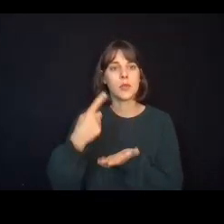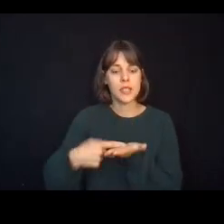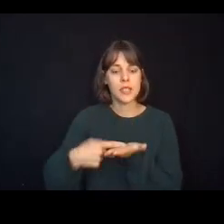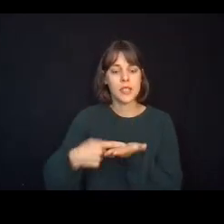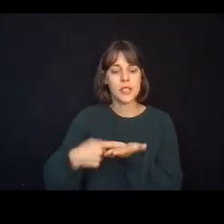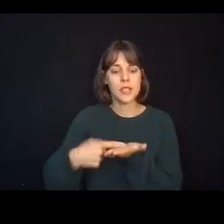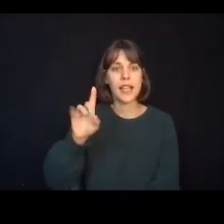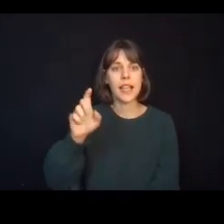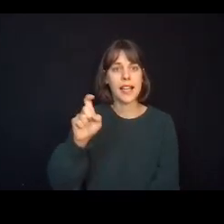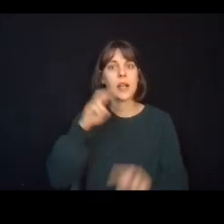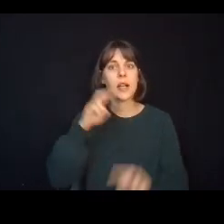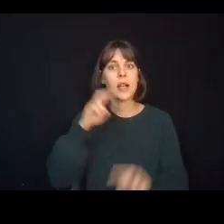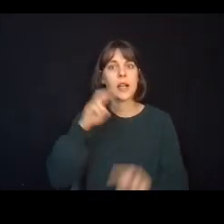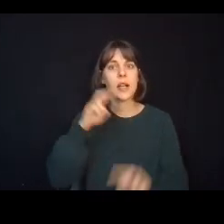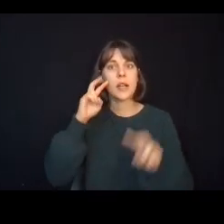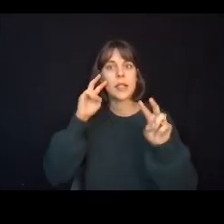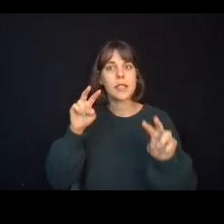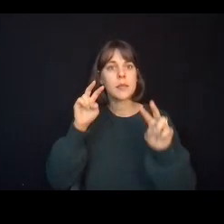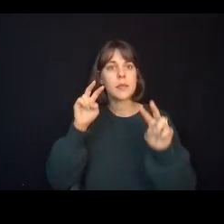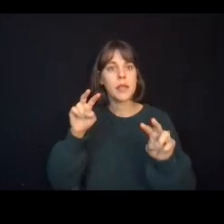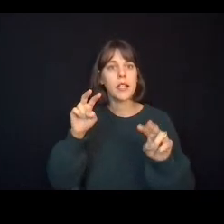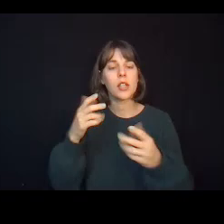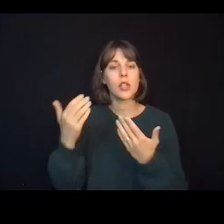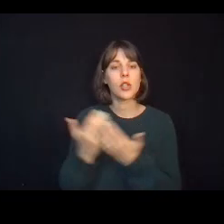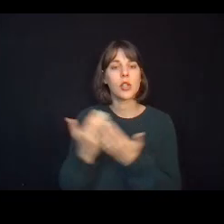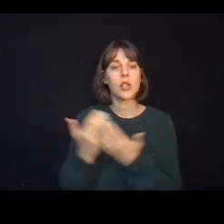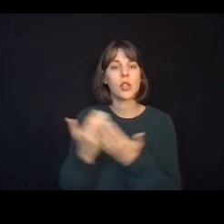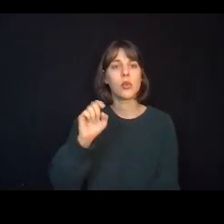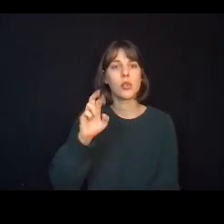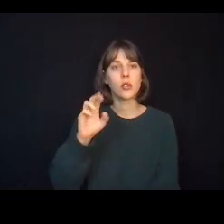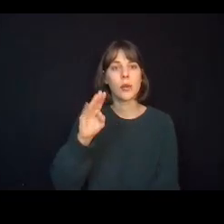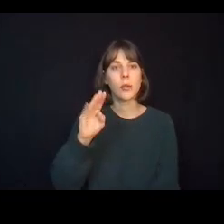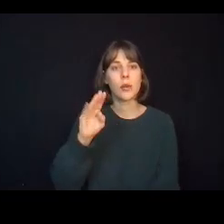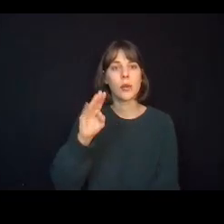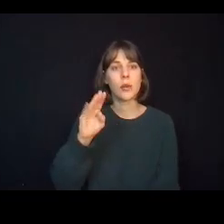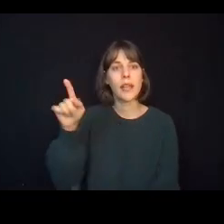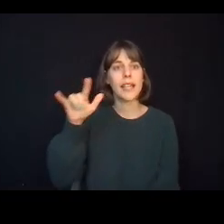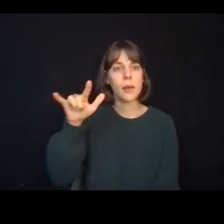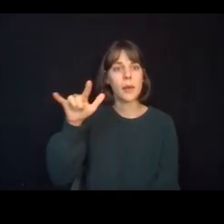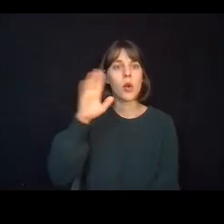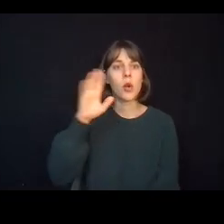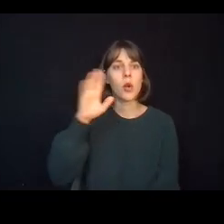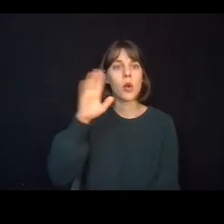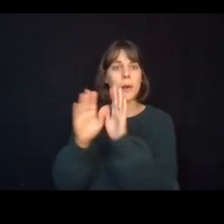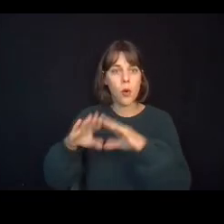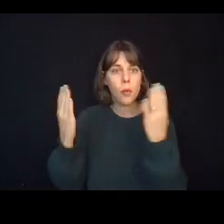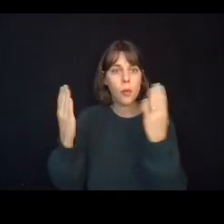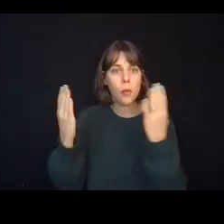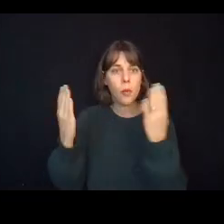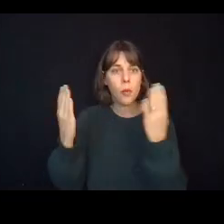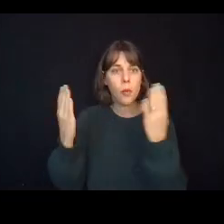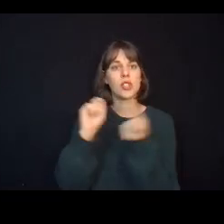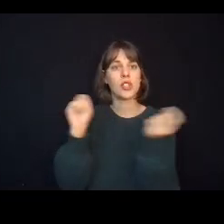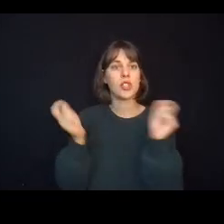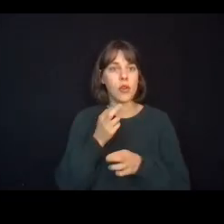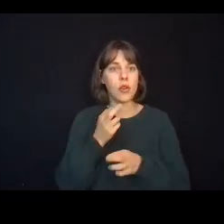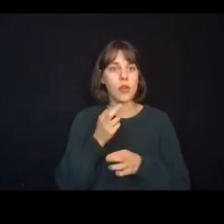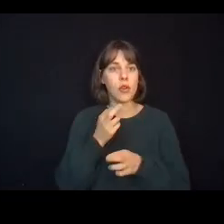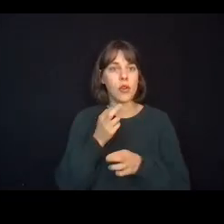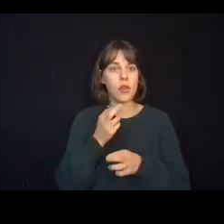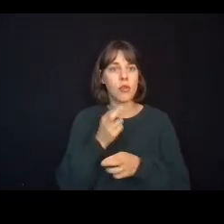We are anticipating that the new terminal at the airport will be open, and we will be modifying our routing to service